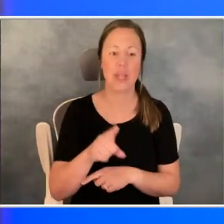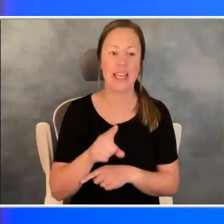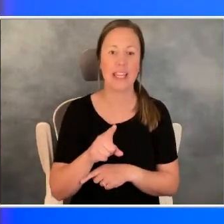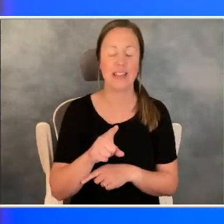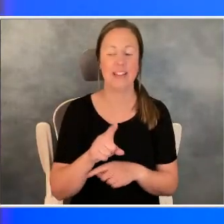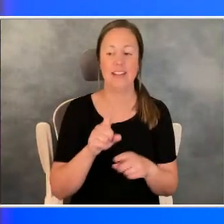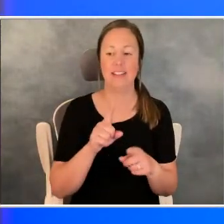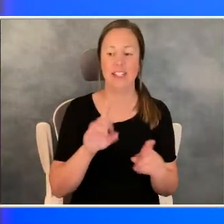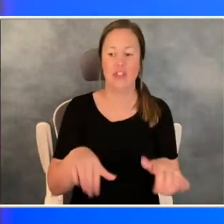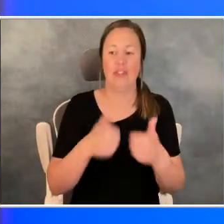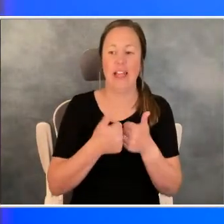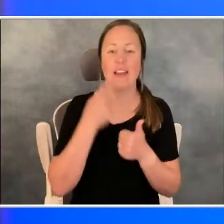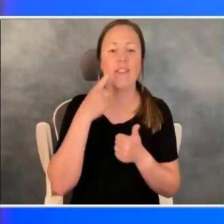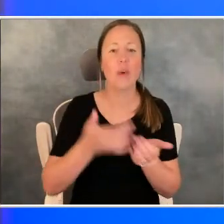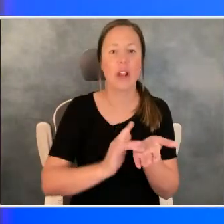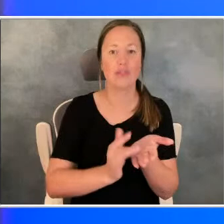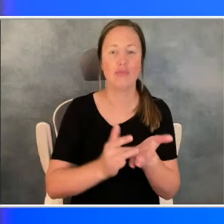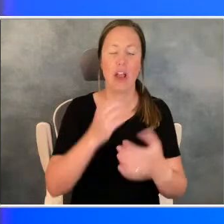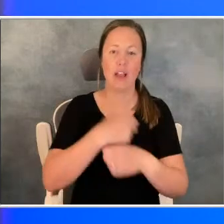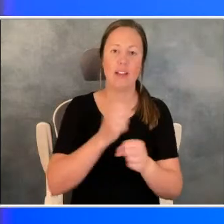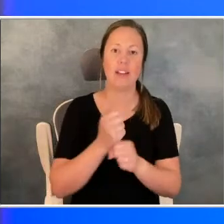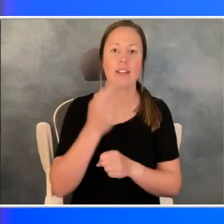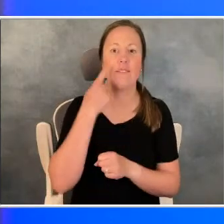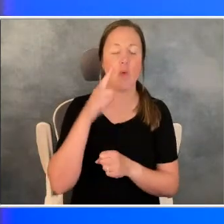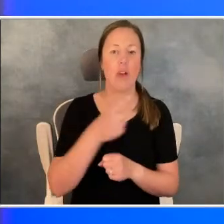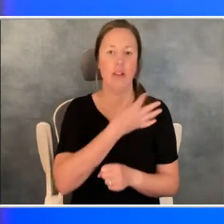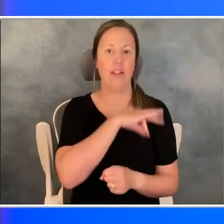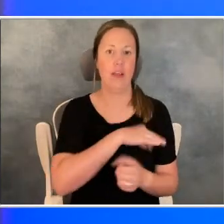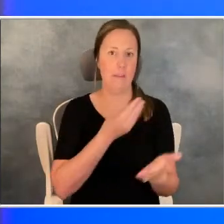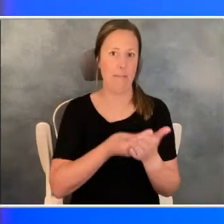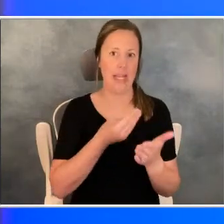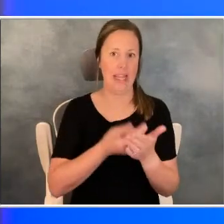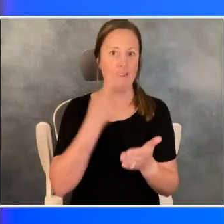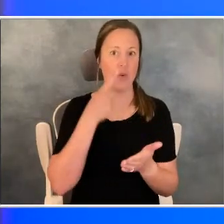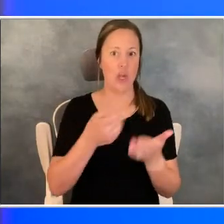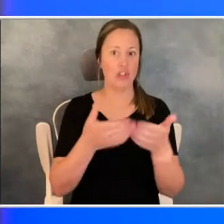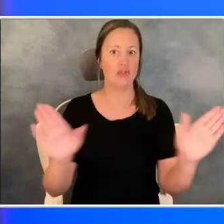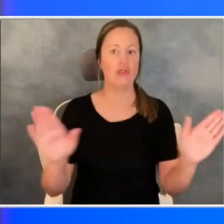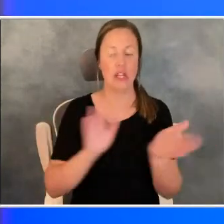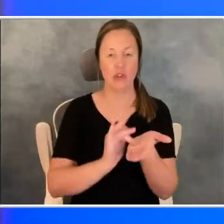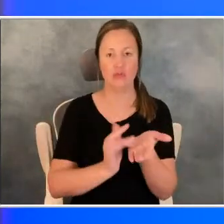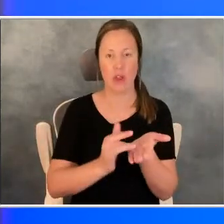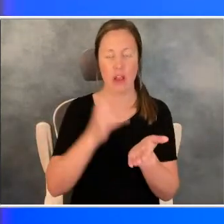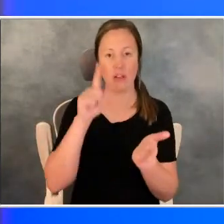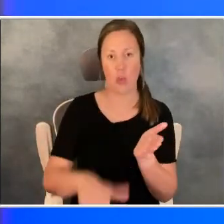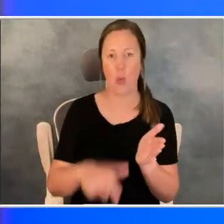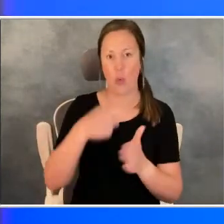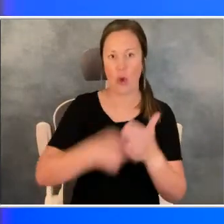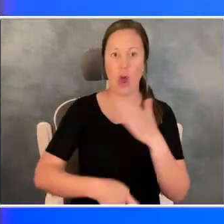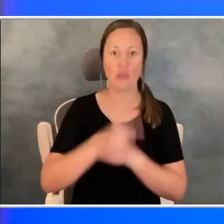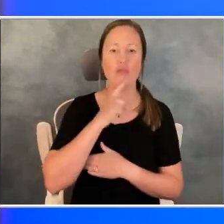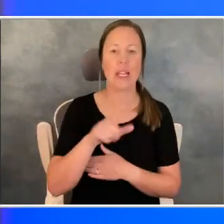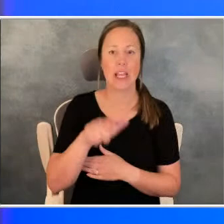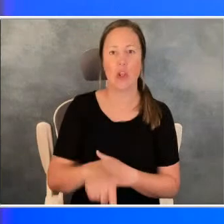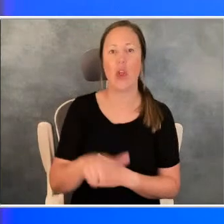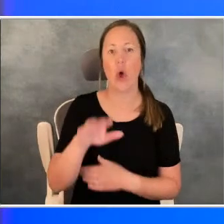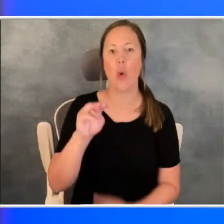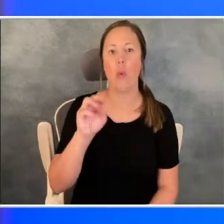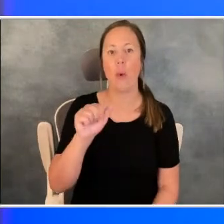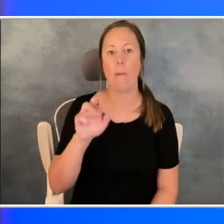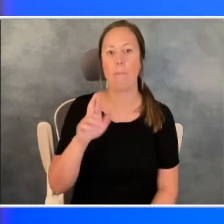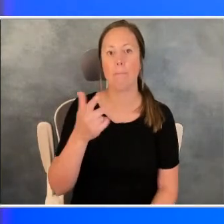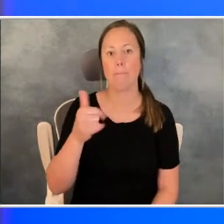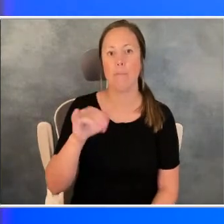drug manufacturers to make a profit on generic drugs at low cost. It's a very low margin industry. The U.S. isn't the